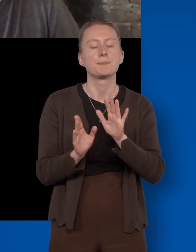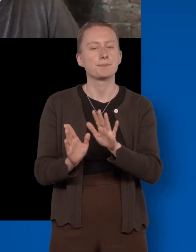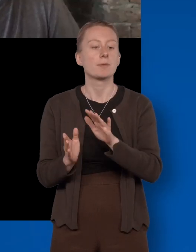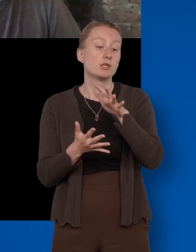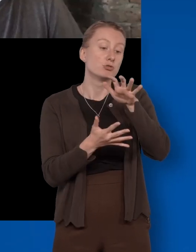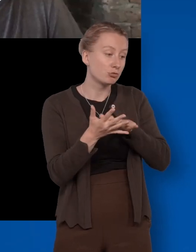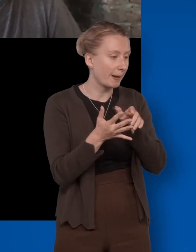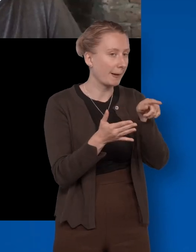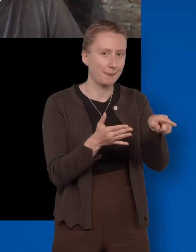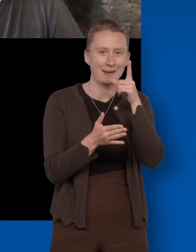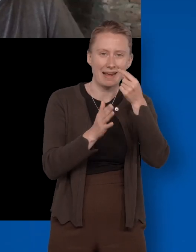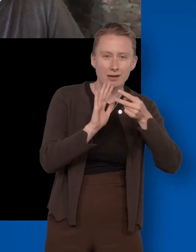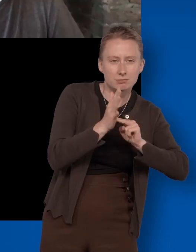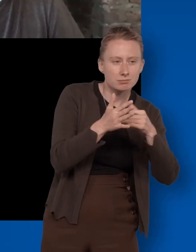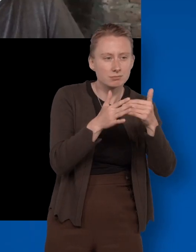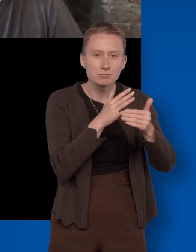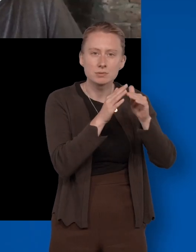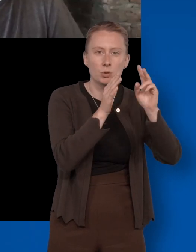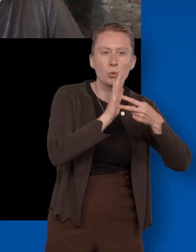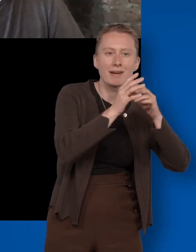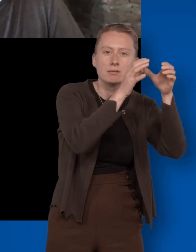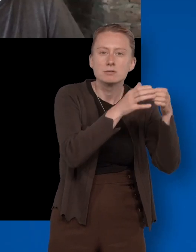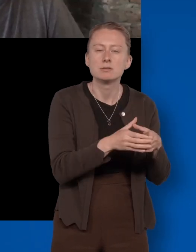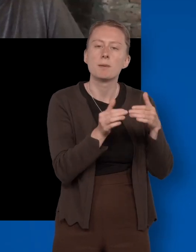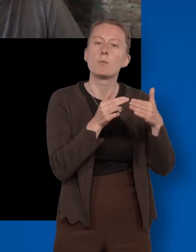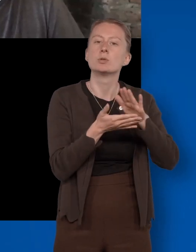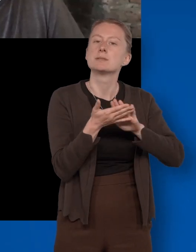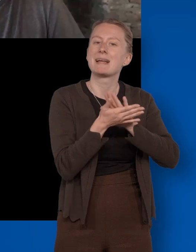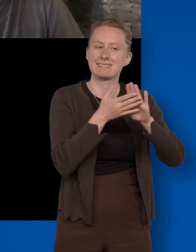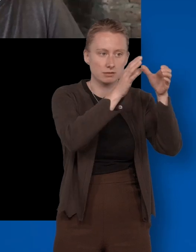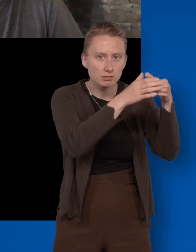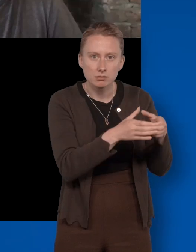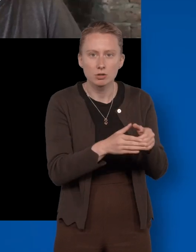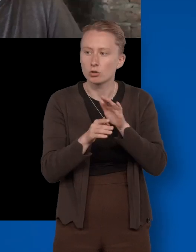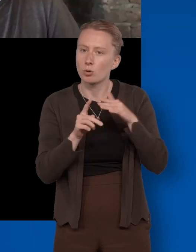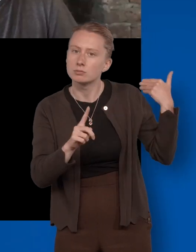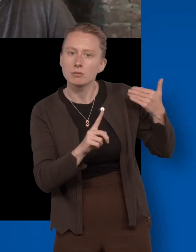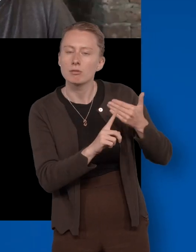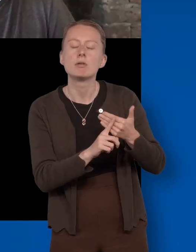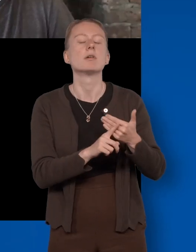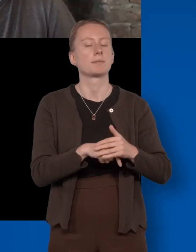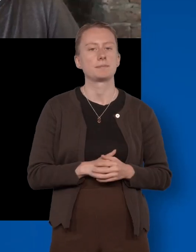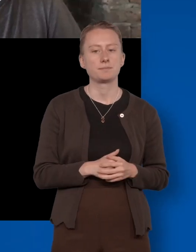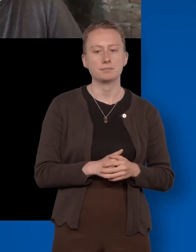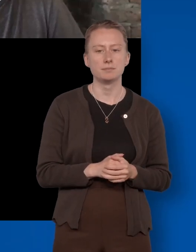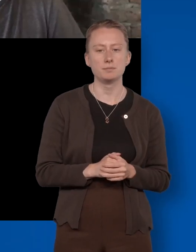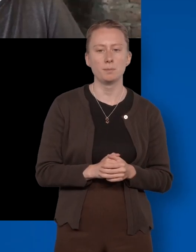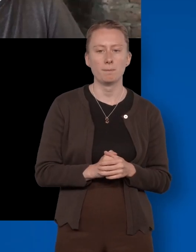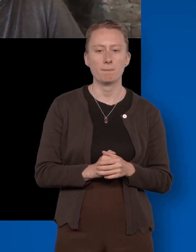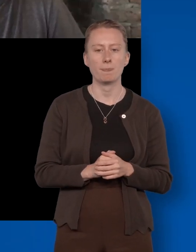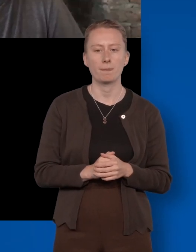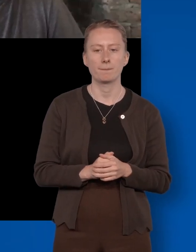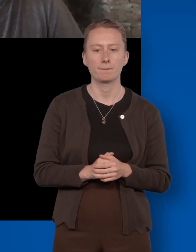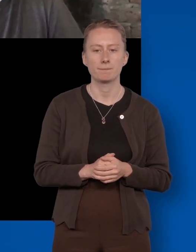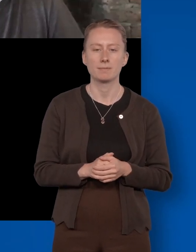lets you basically sort and organize these into more sort of broadly thematic categories, basically. But then it is